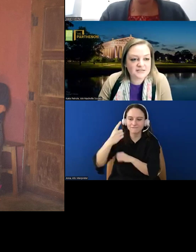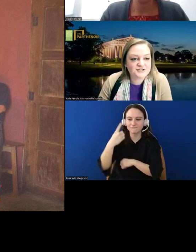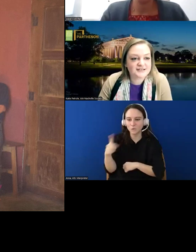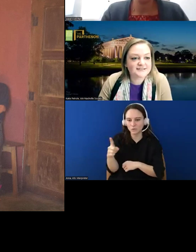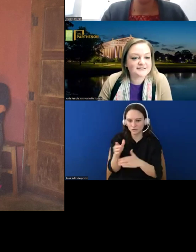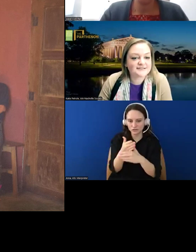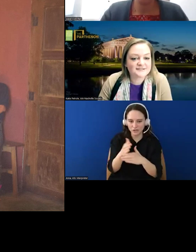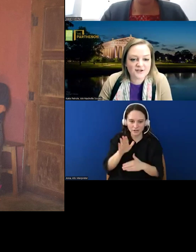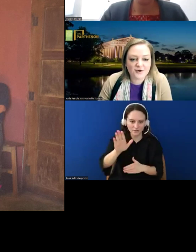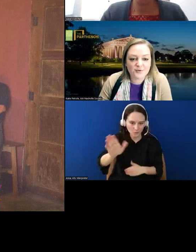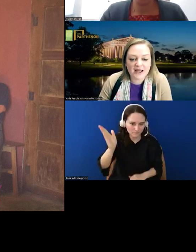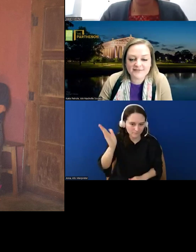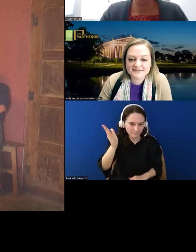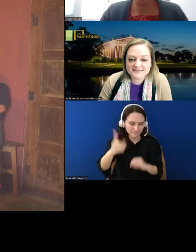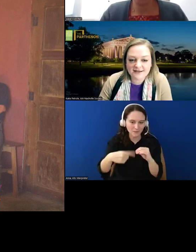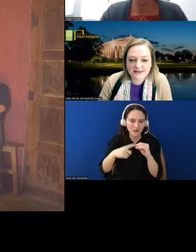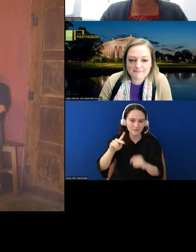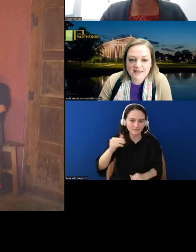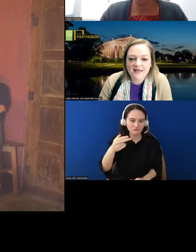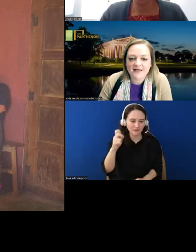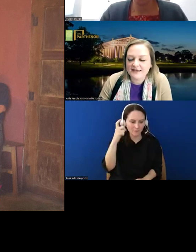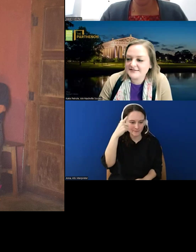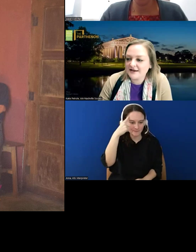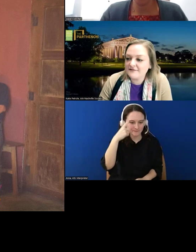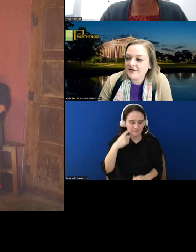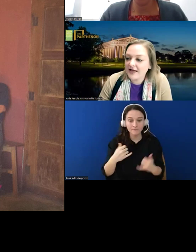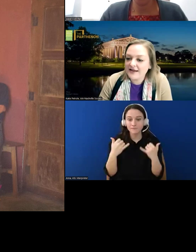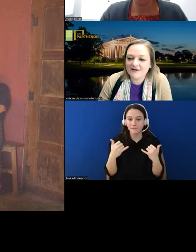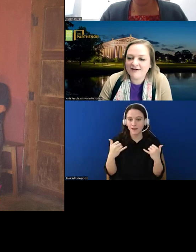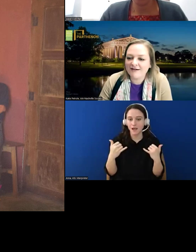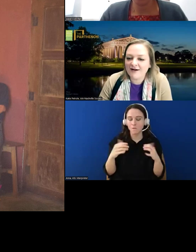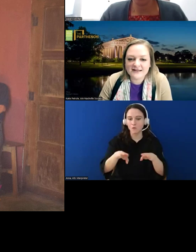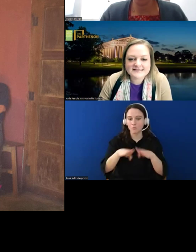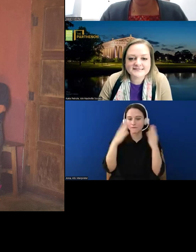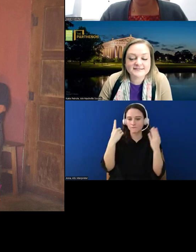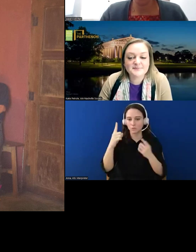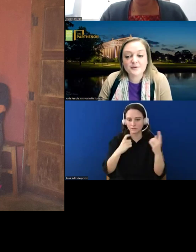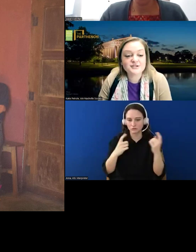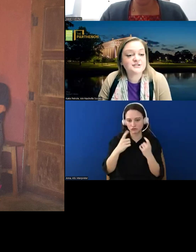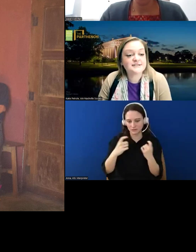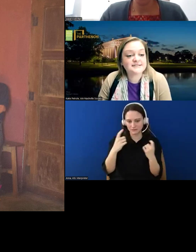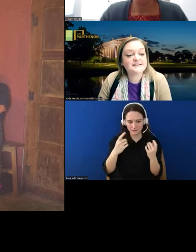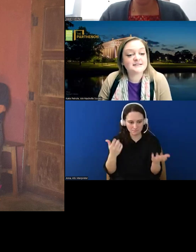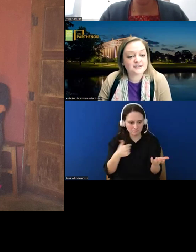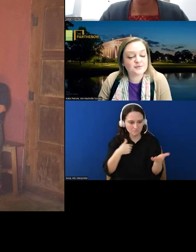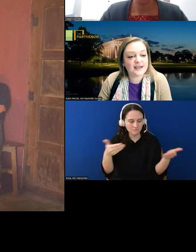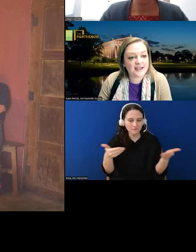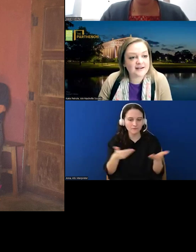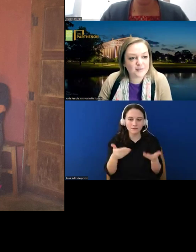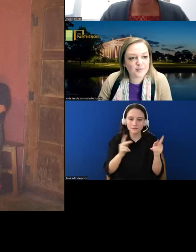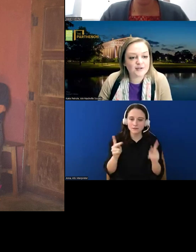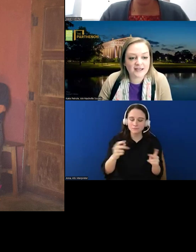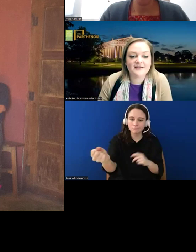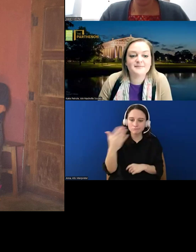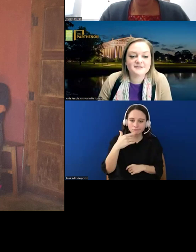some questions. So at this time, I'd like to invite our audience to submit questions into the Q&A, and